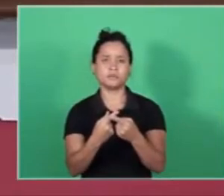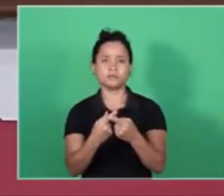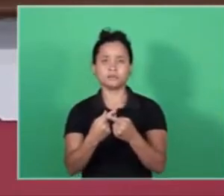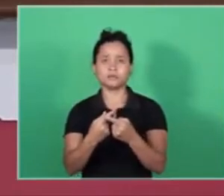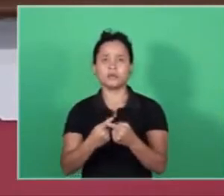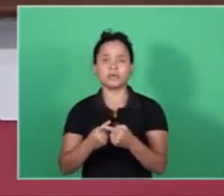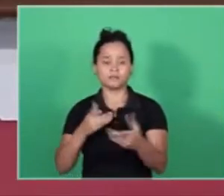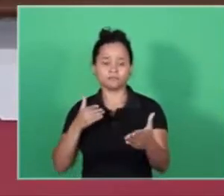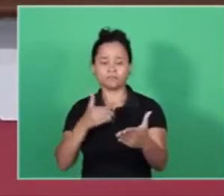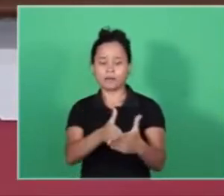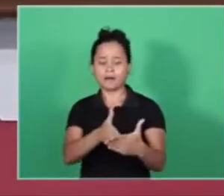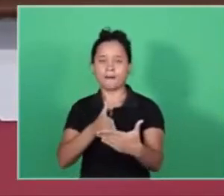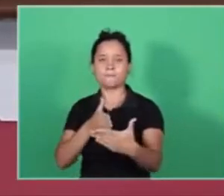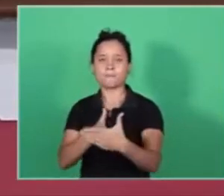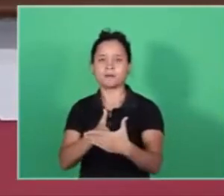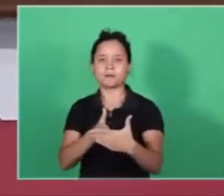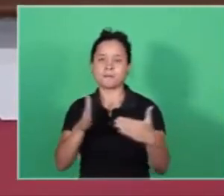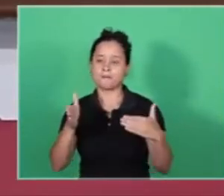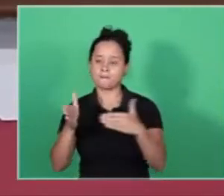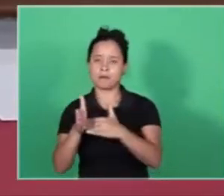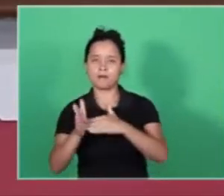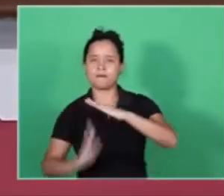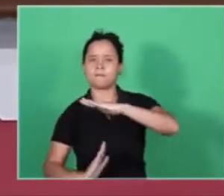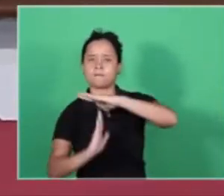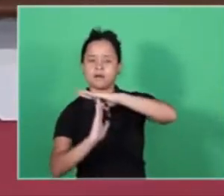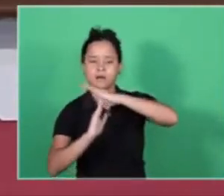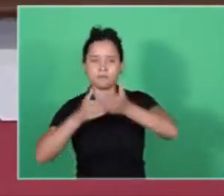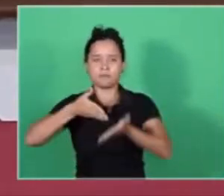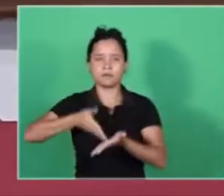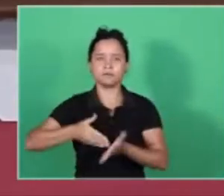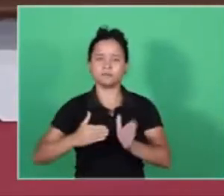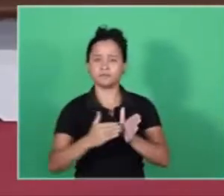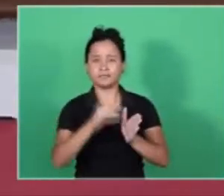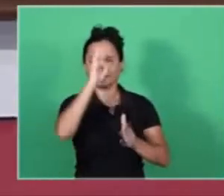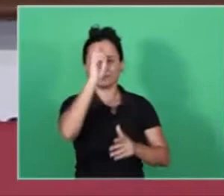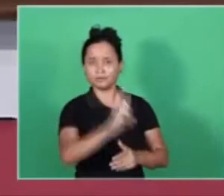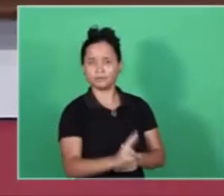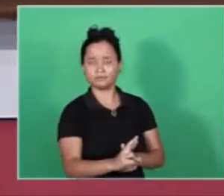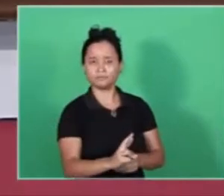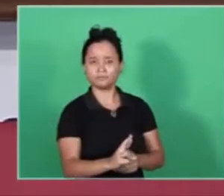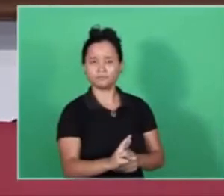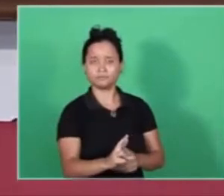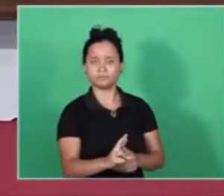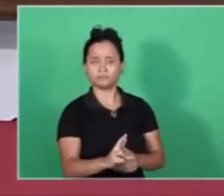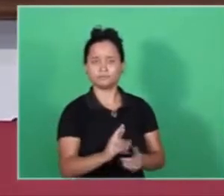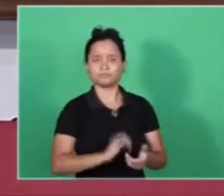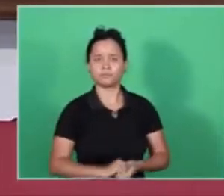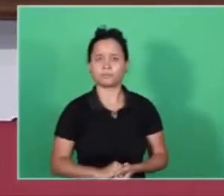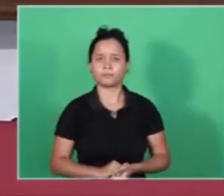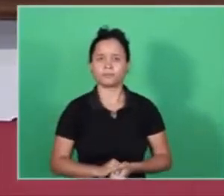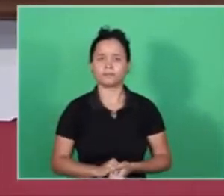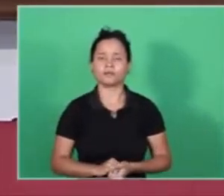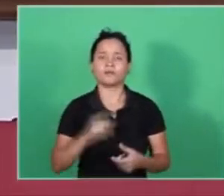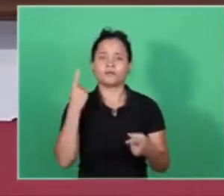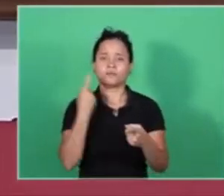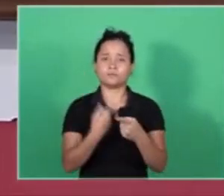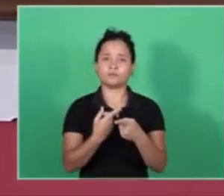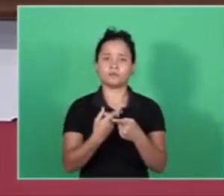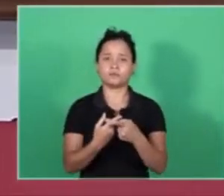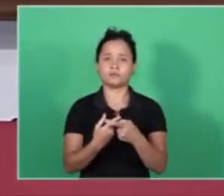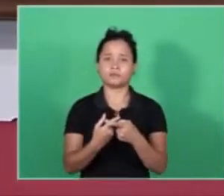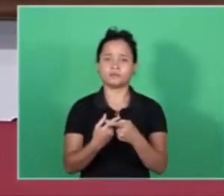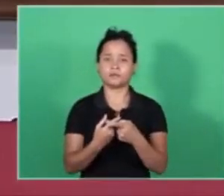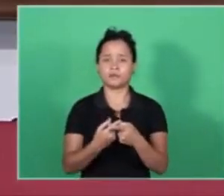can't go beyond what reason can reach. It can't go beyond. It doesn't leave this.